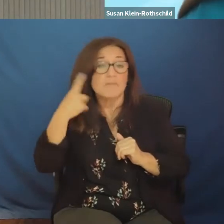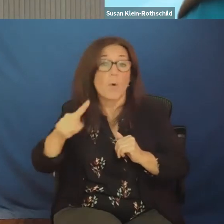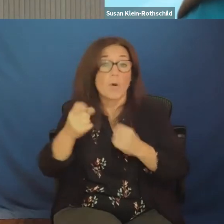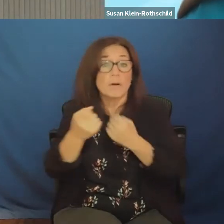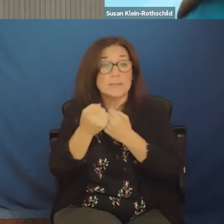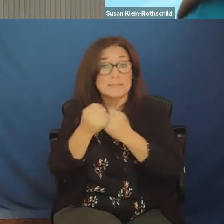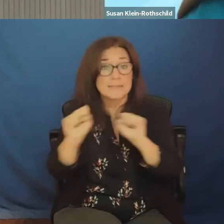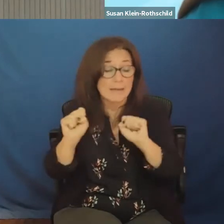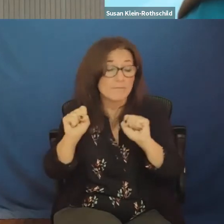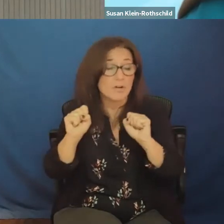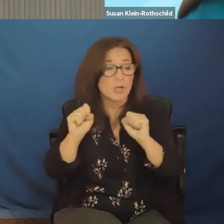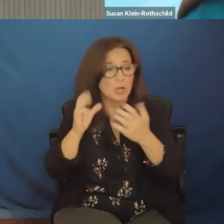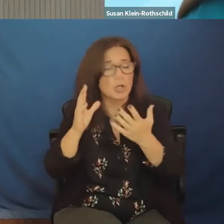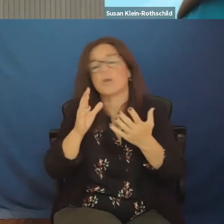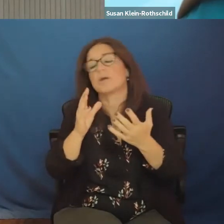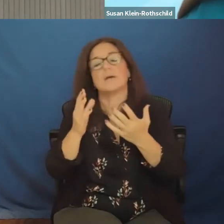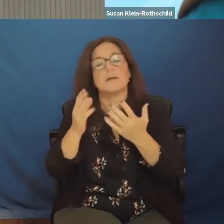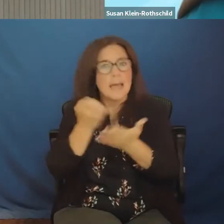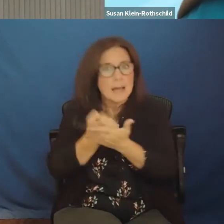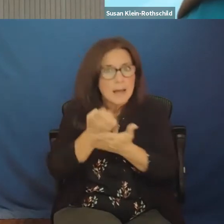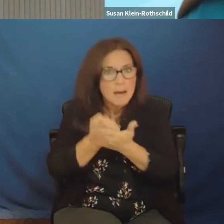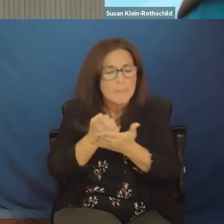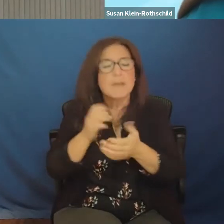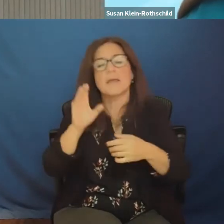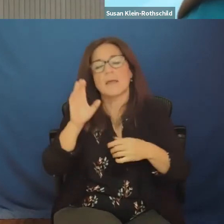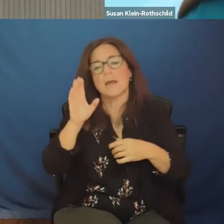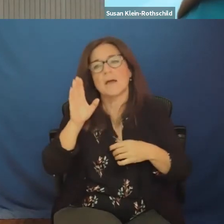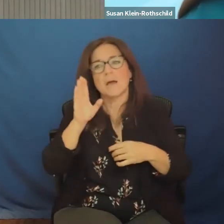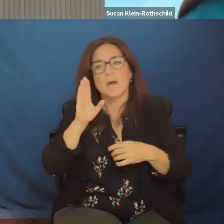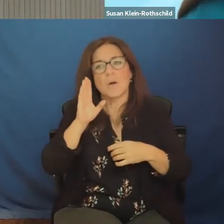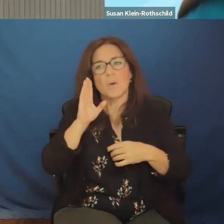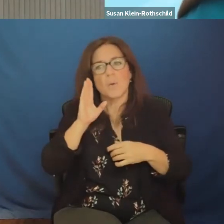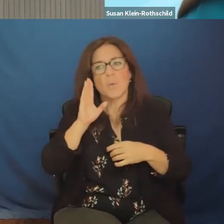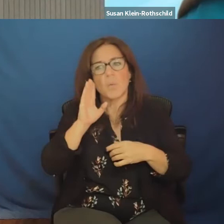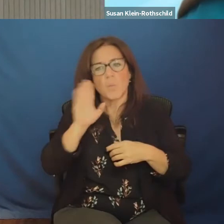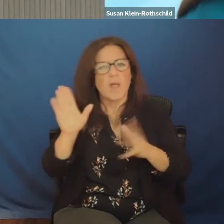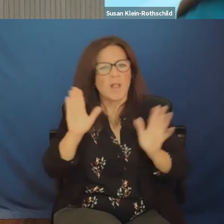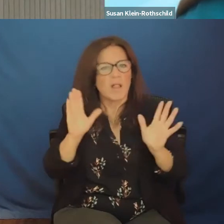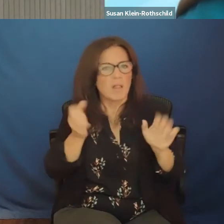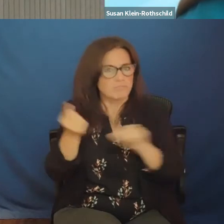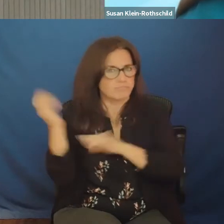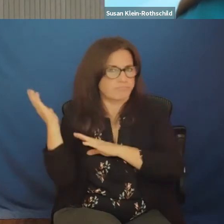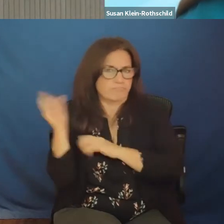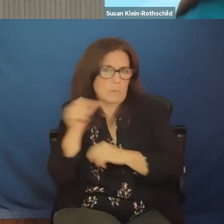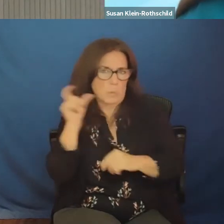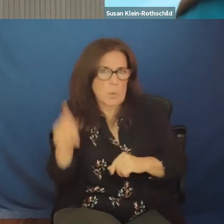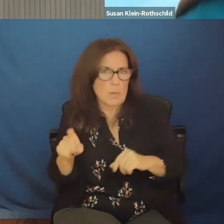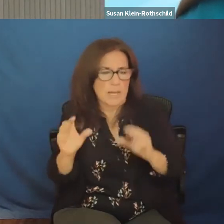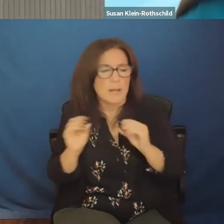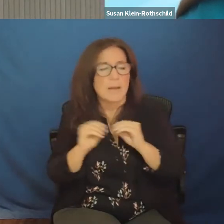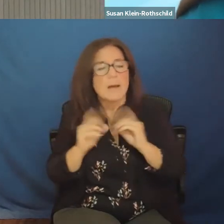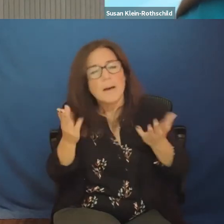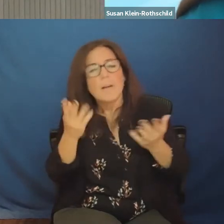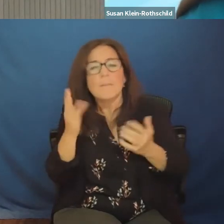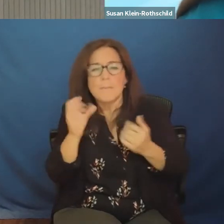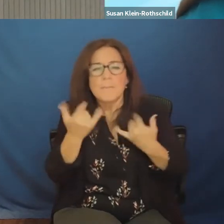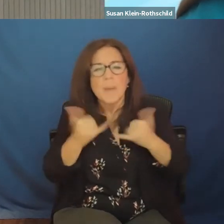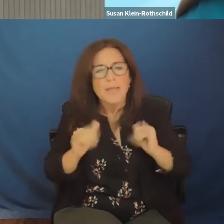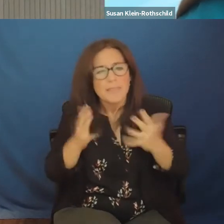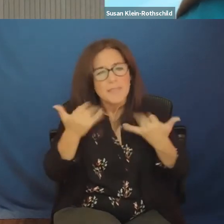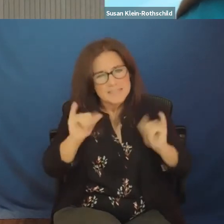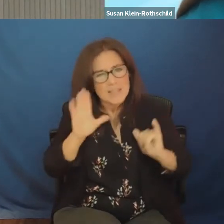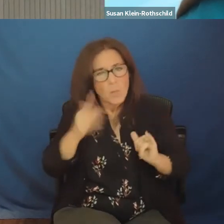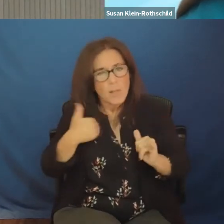saying, what will the state do? What limited guidance will be in place? What will we need to know? We also understand that Cal OSHA is putting